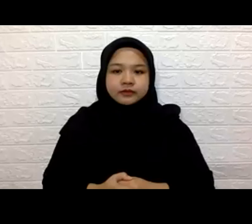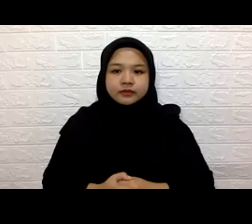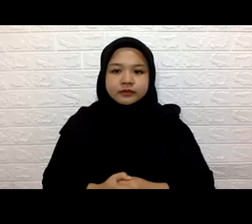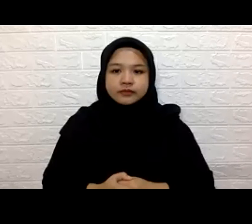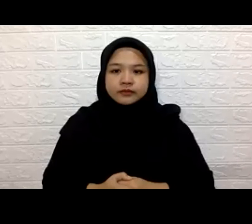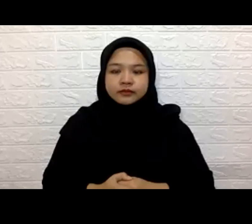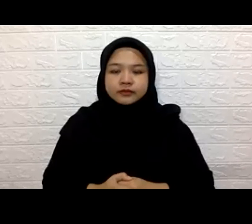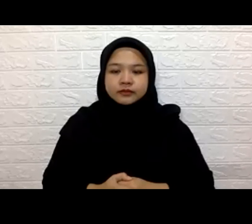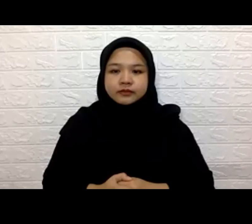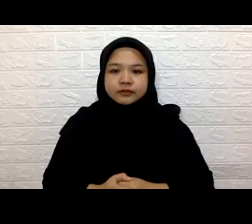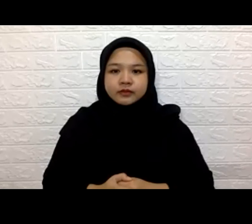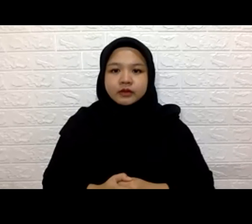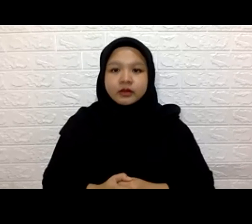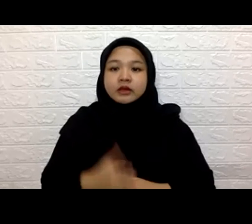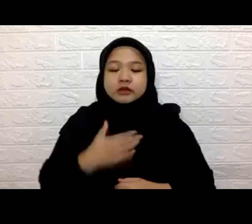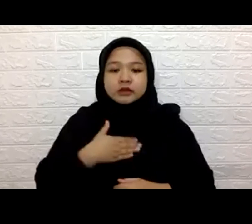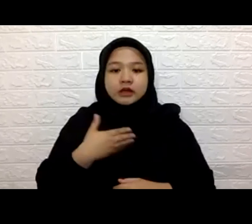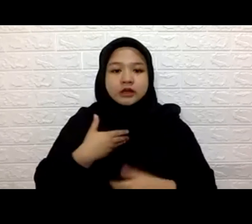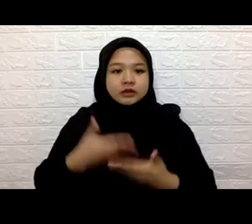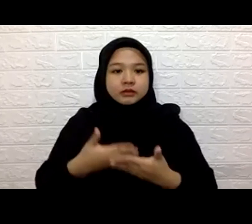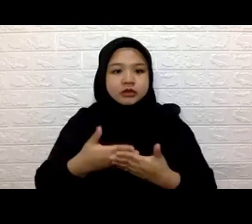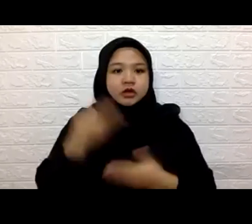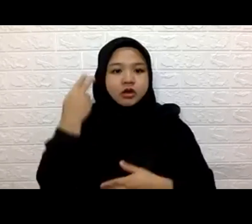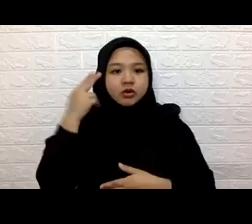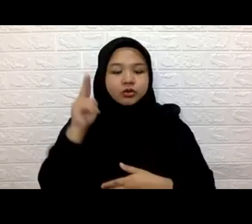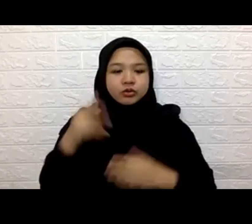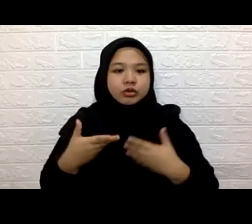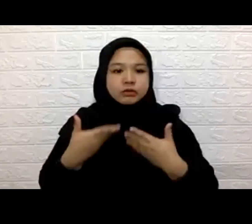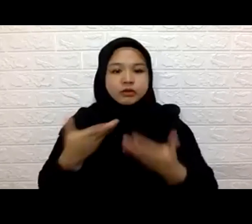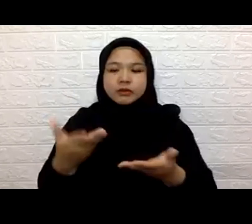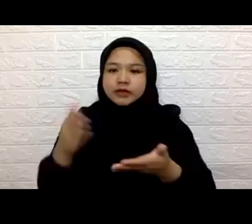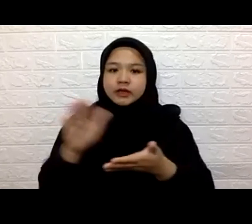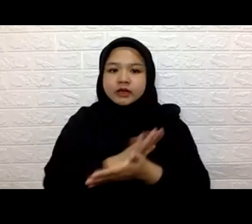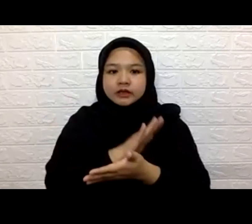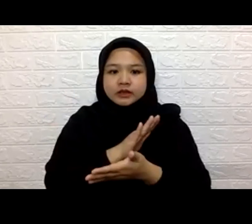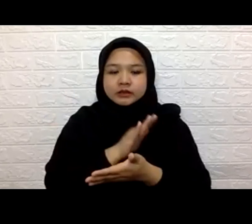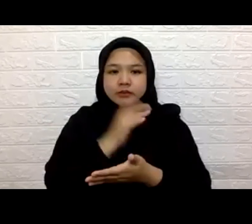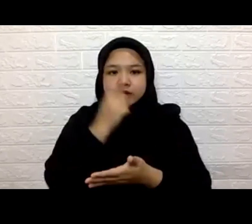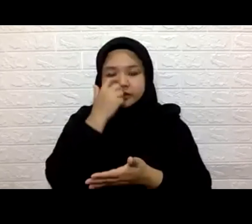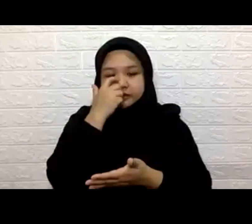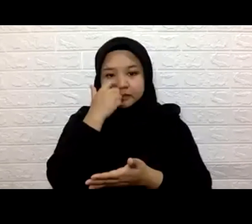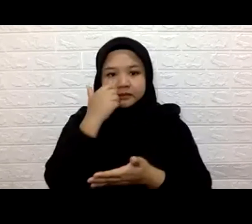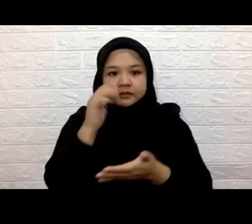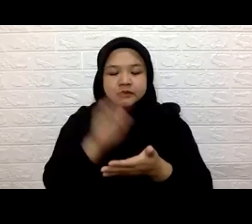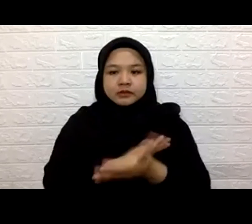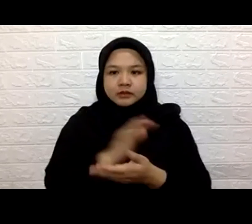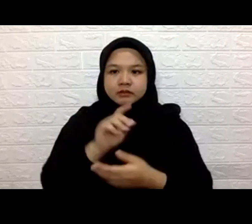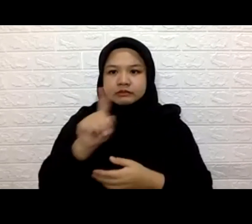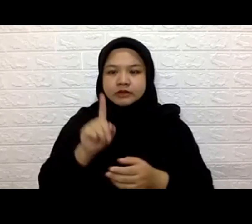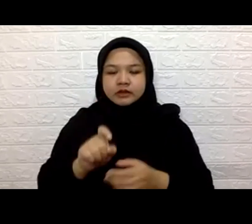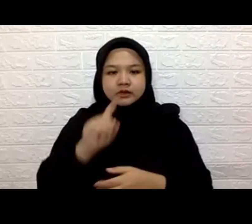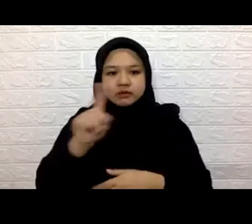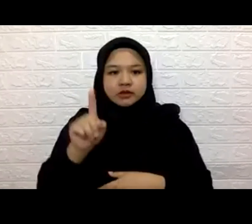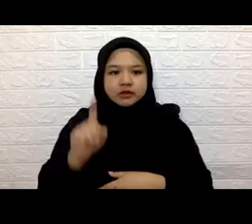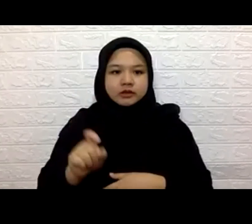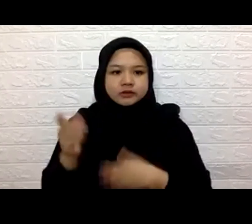some time for questions before we begin the panel discussion. I hope that